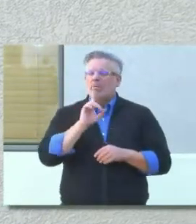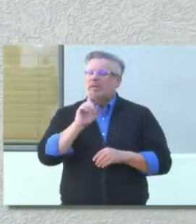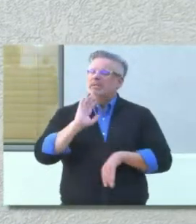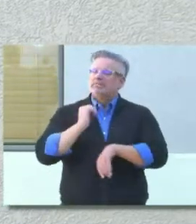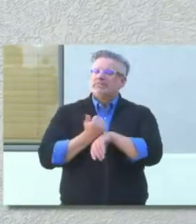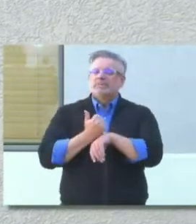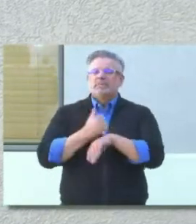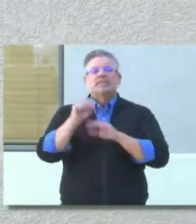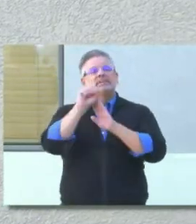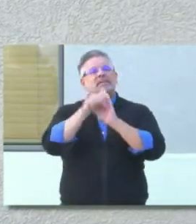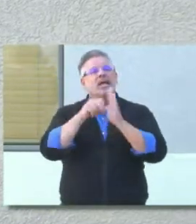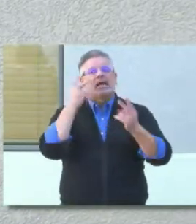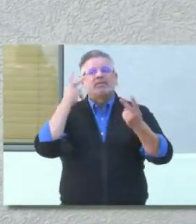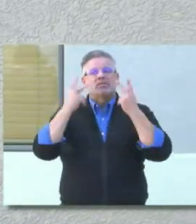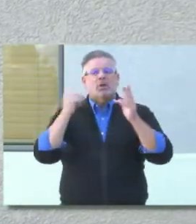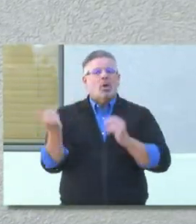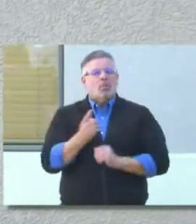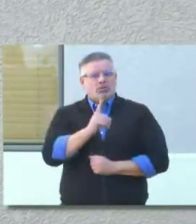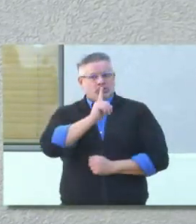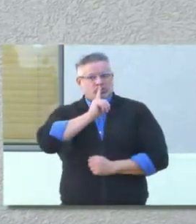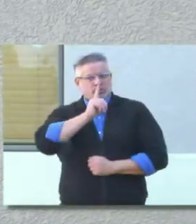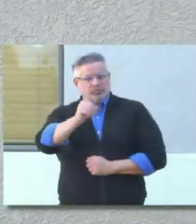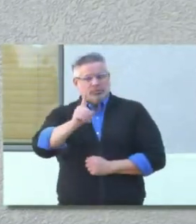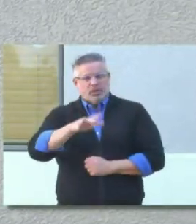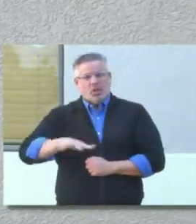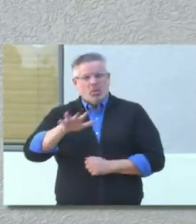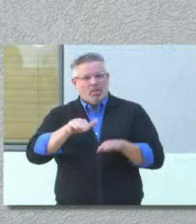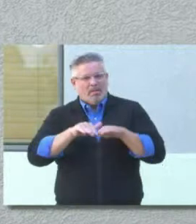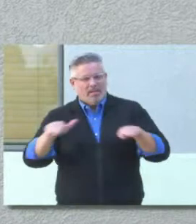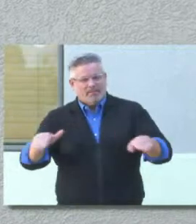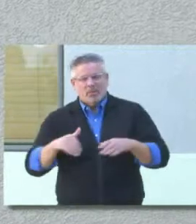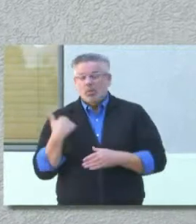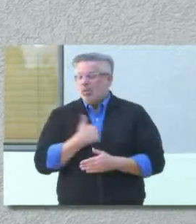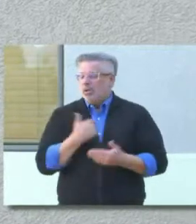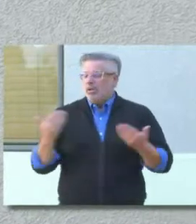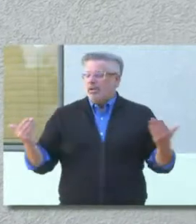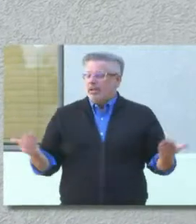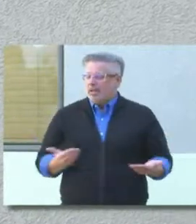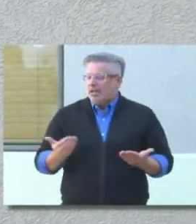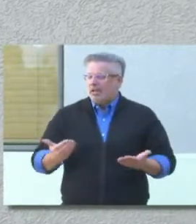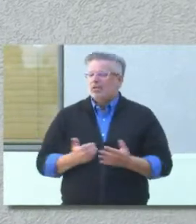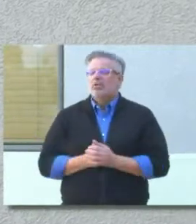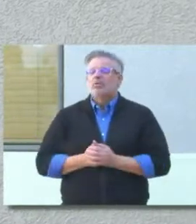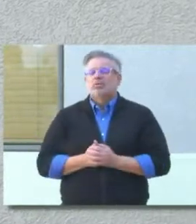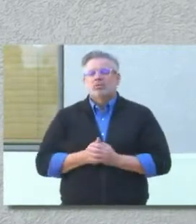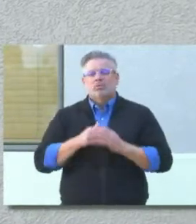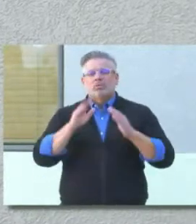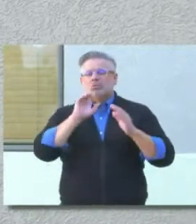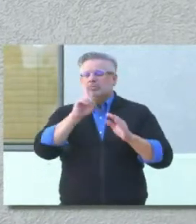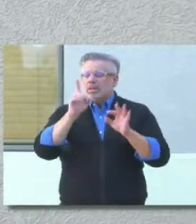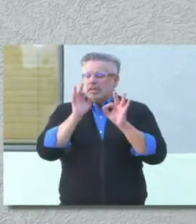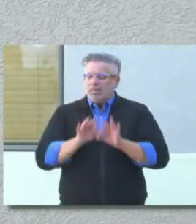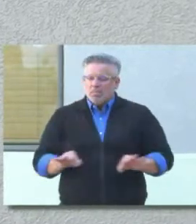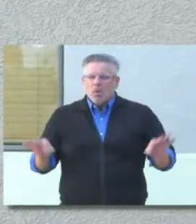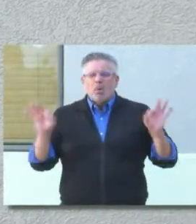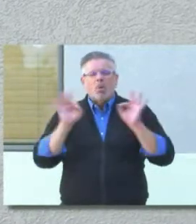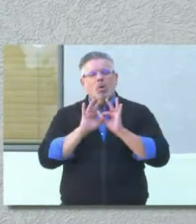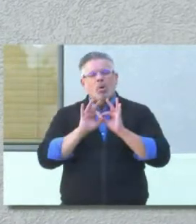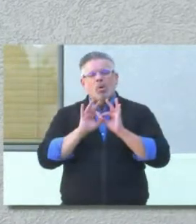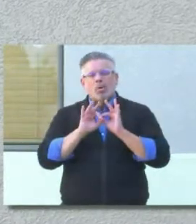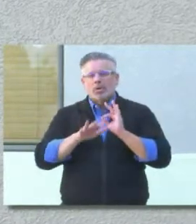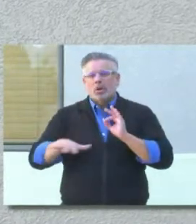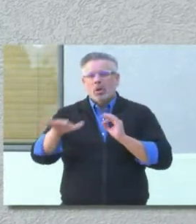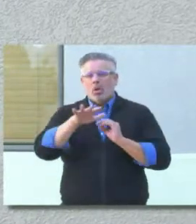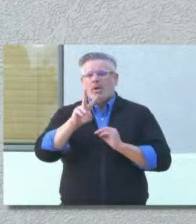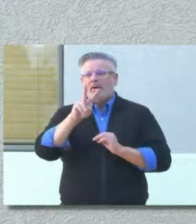state vision is always realized at the local level. And so we're here at a remarkably important and potent